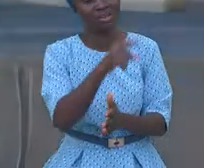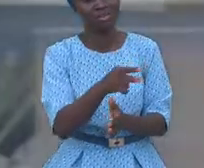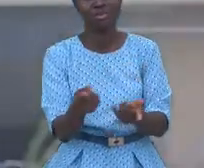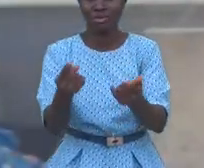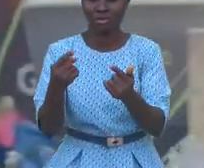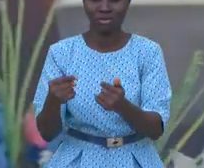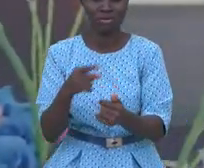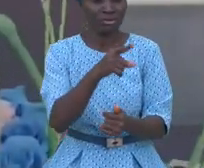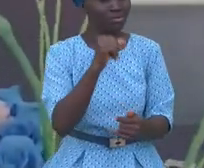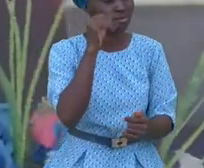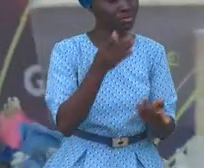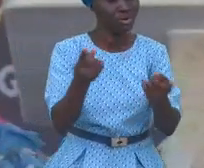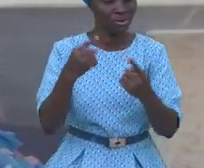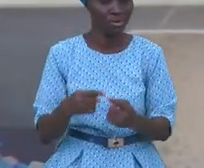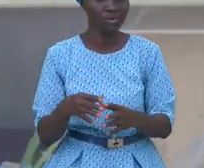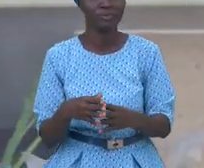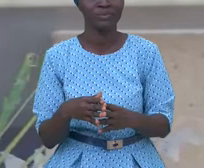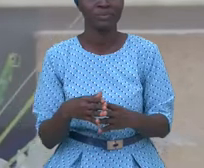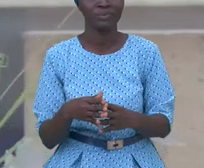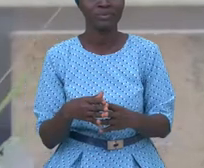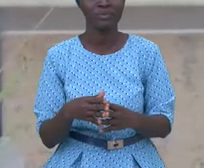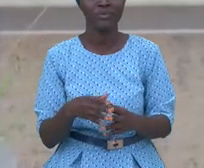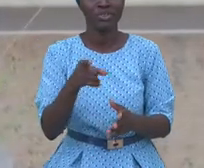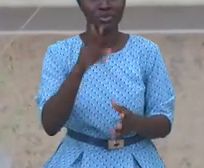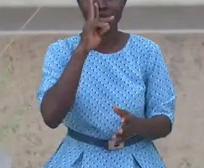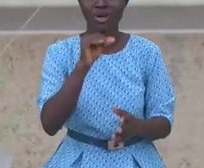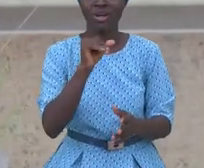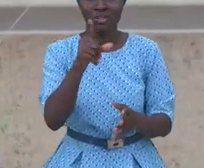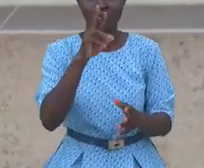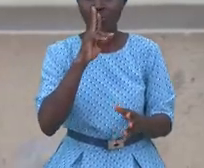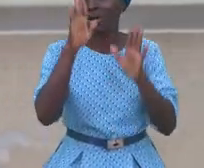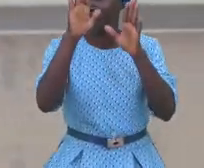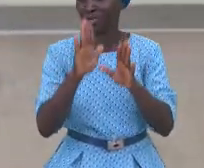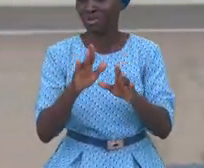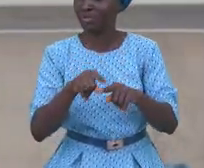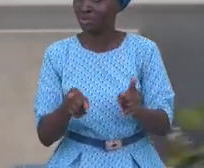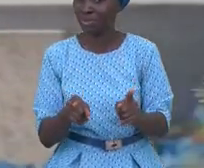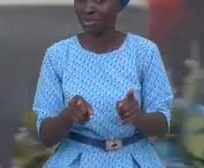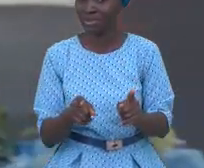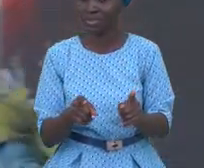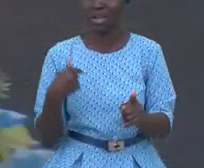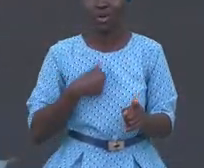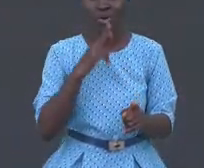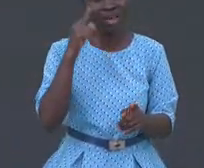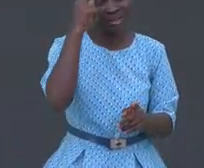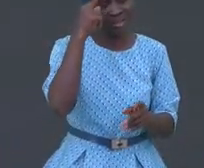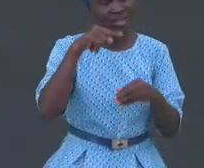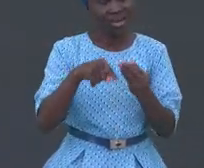Mrs. So-and-so, you're so invaluable, you're so wonderful, but we've been thinking about something